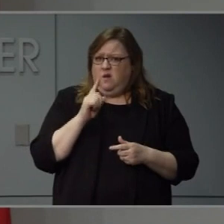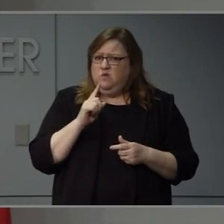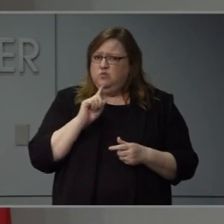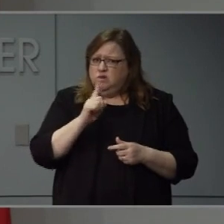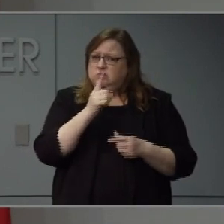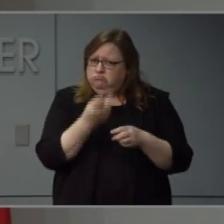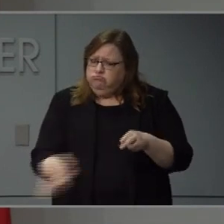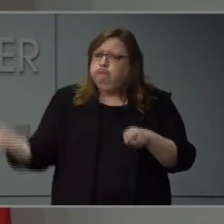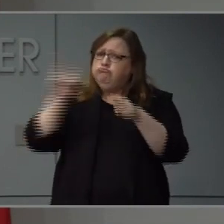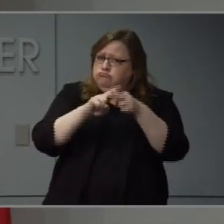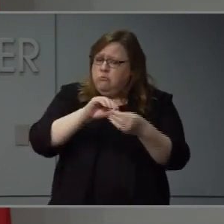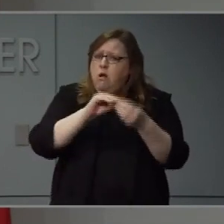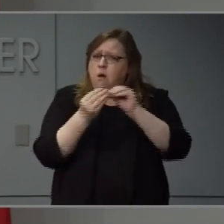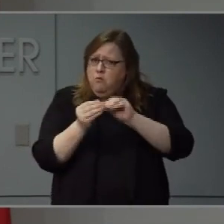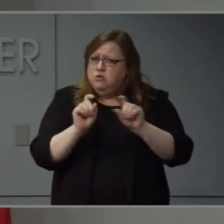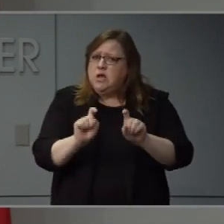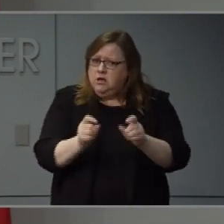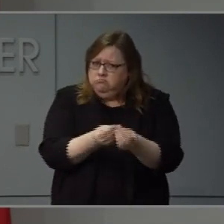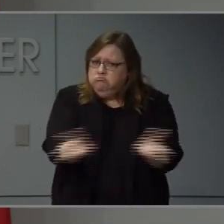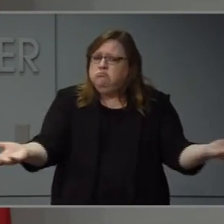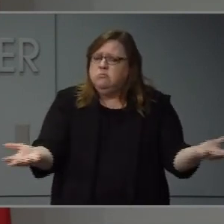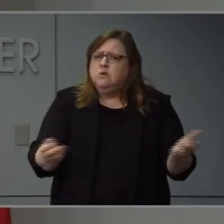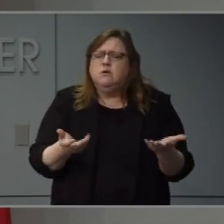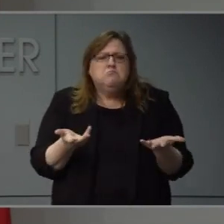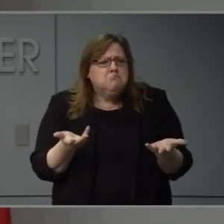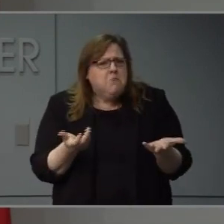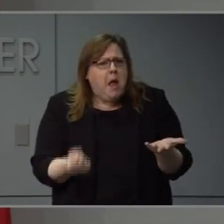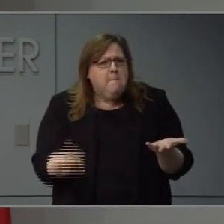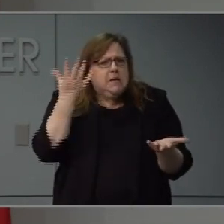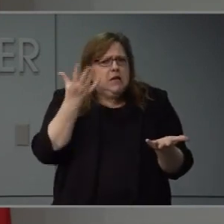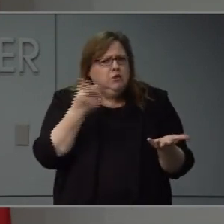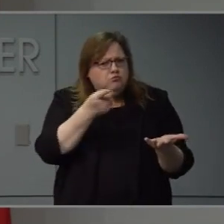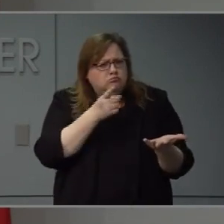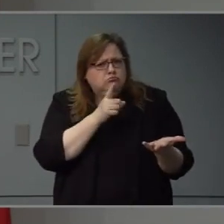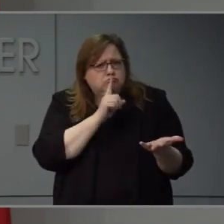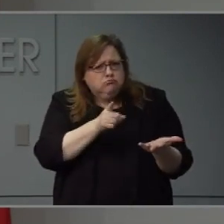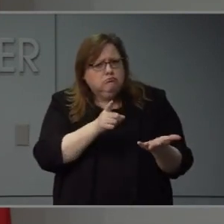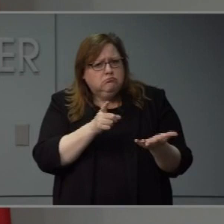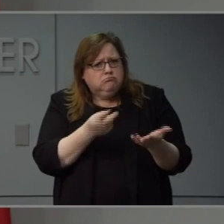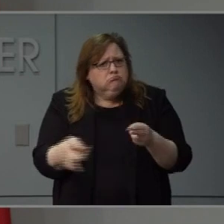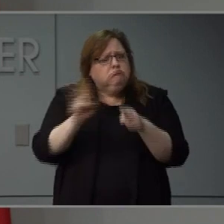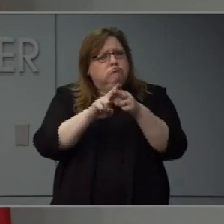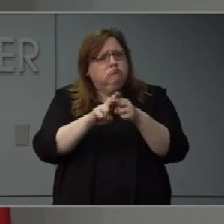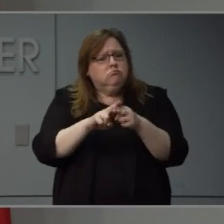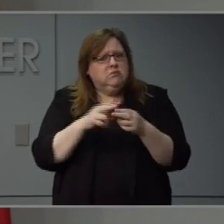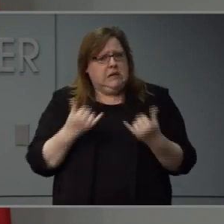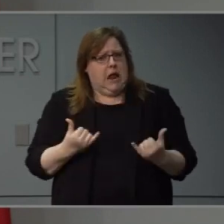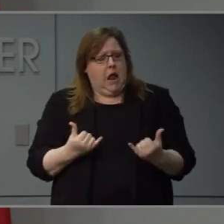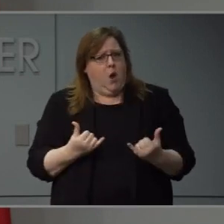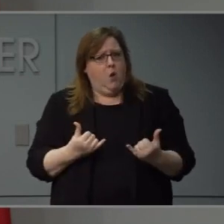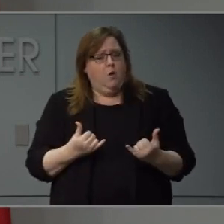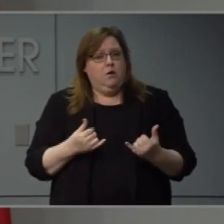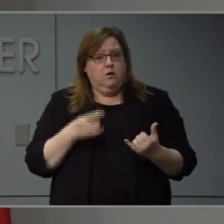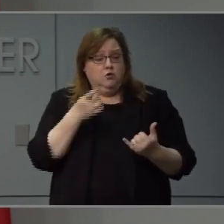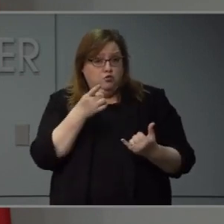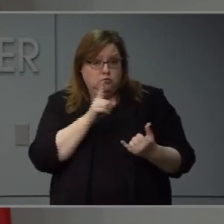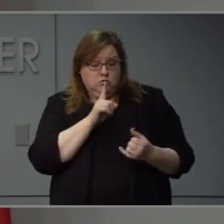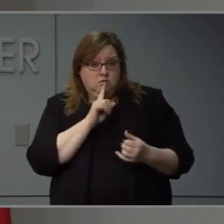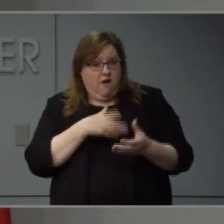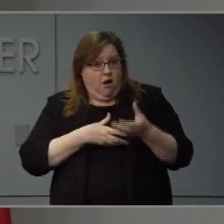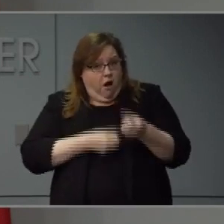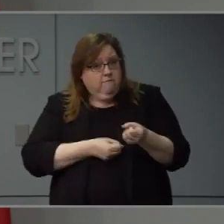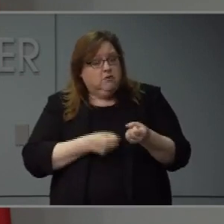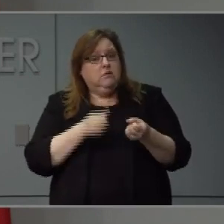in testing. How many tests are we able to do at this point, and how confident are you that our supply can meet that